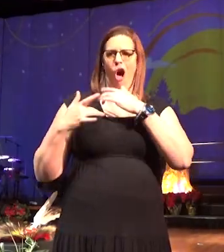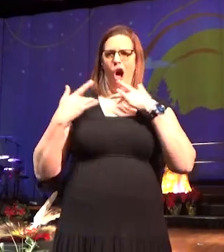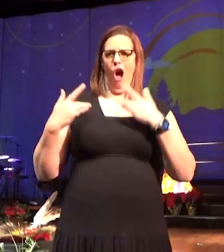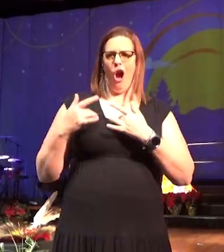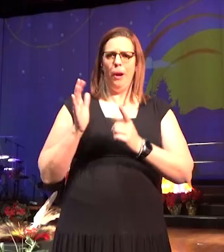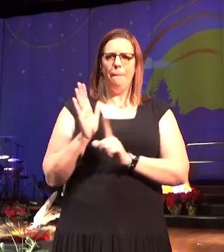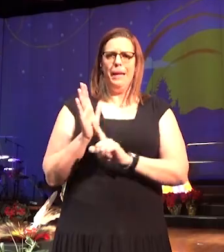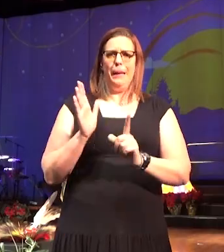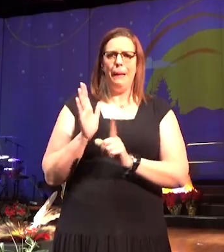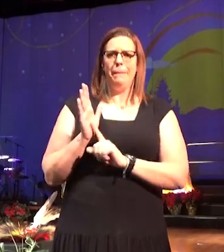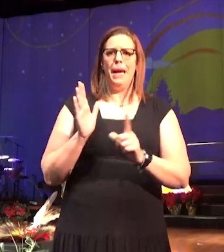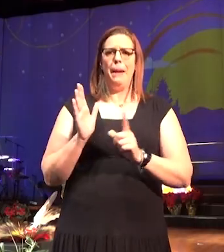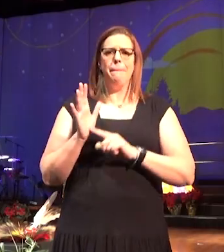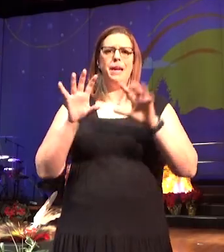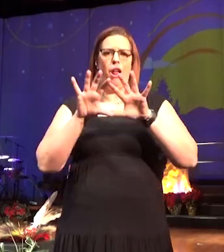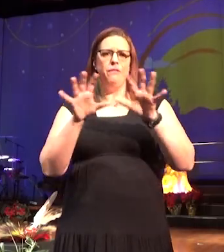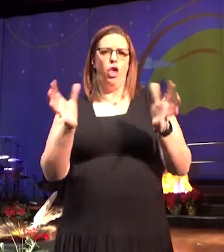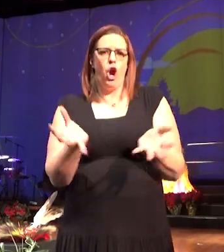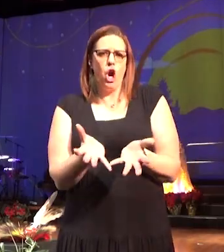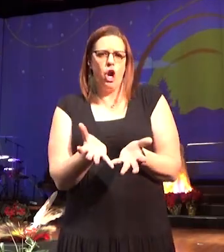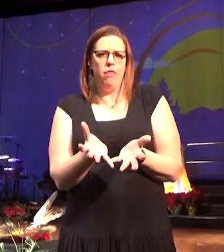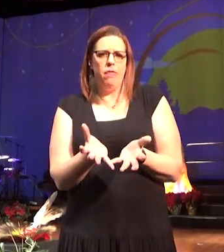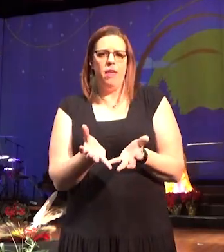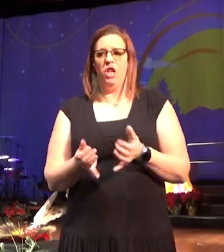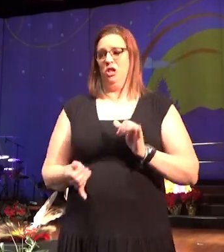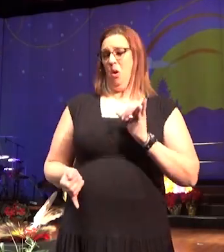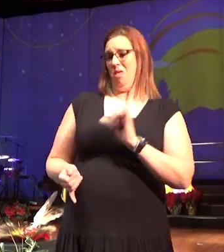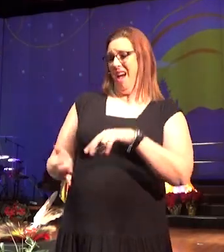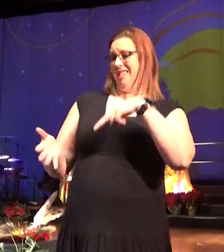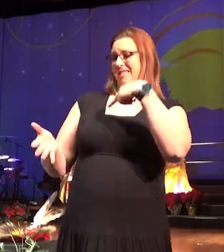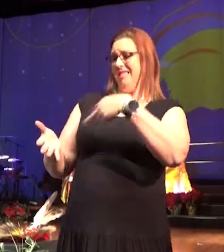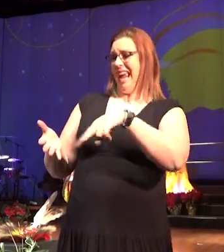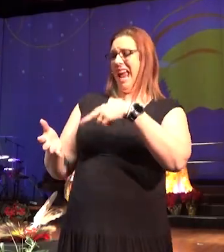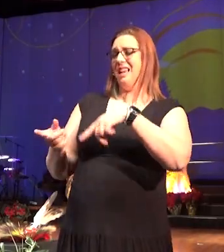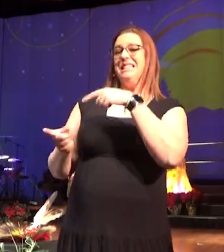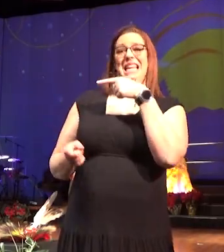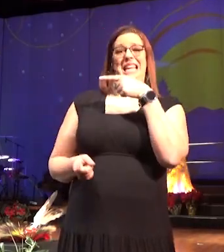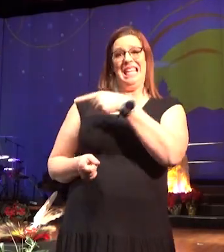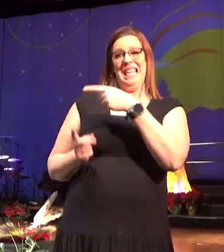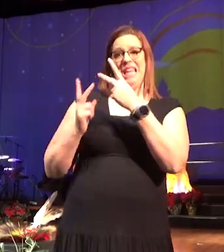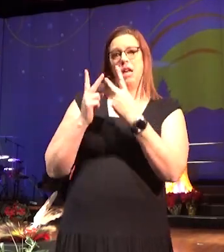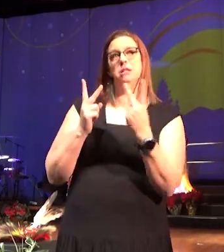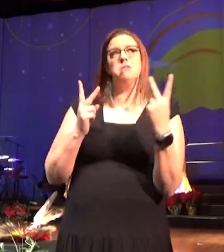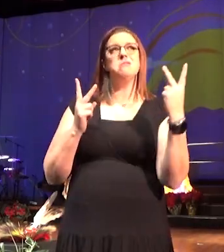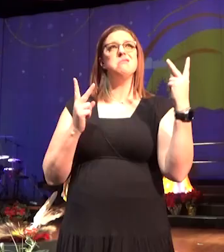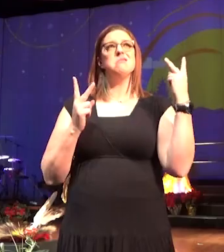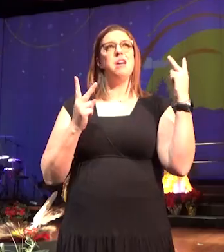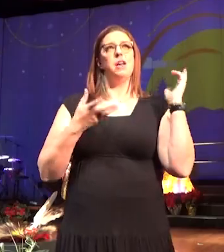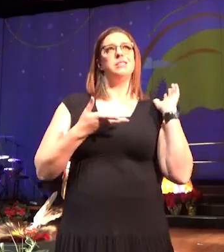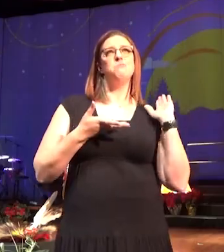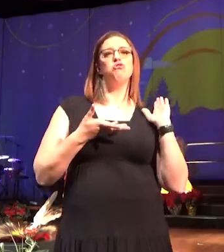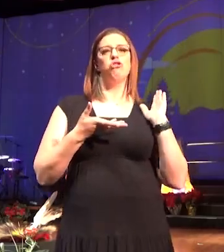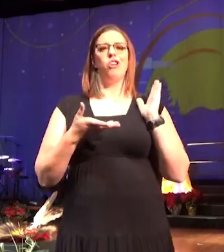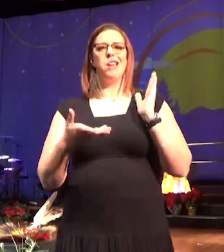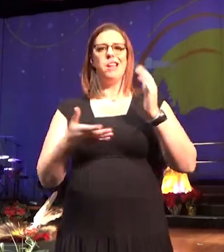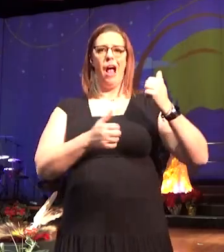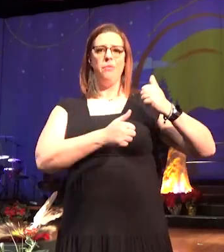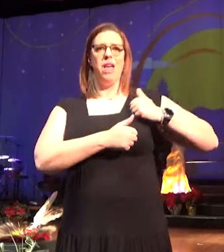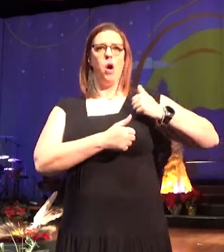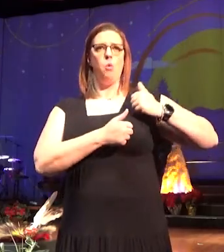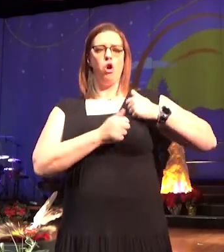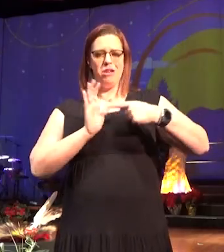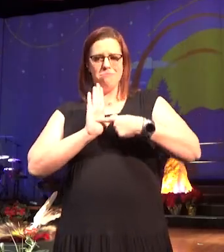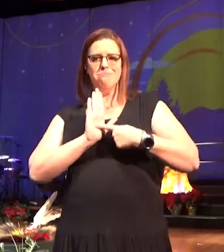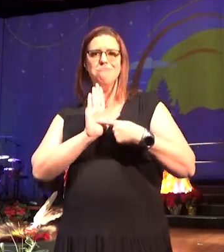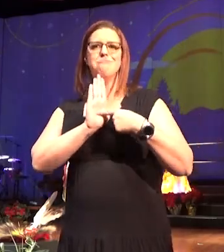So in that way, it helps him to dance, to reminisce, to bring out that warrior, and to help him to bless